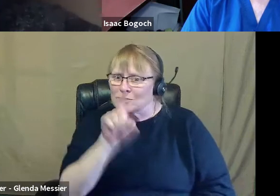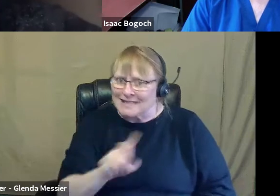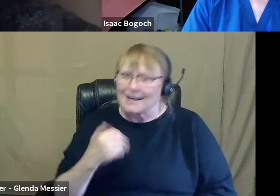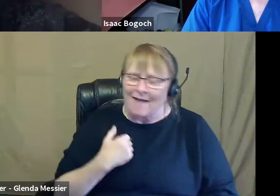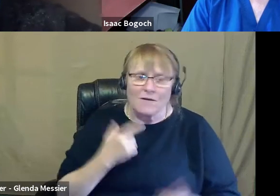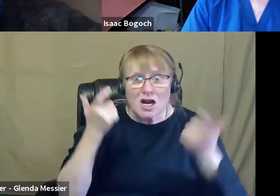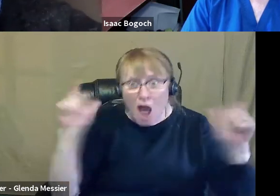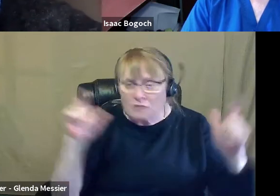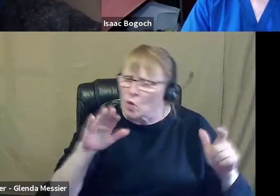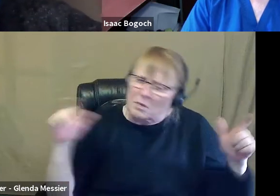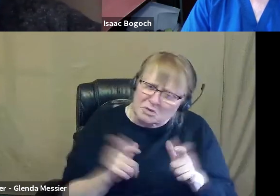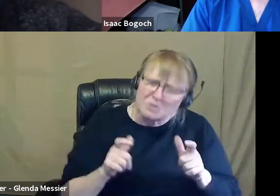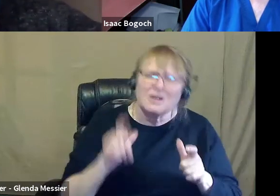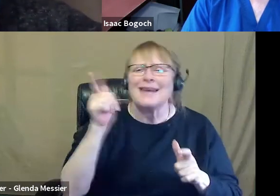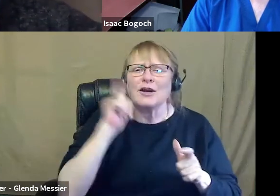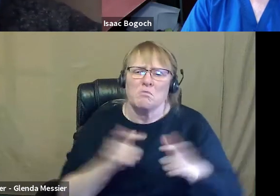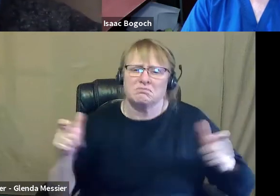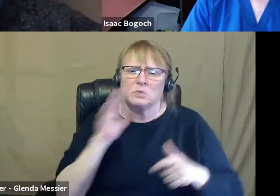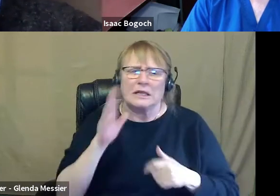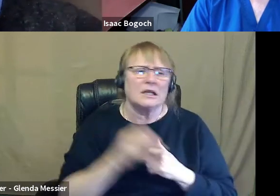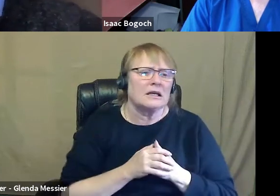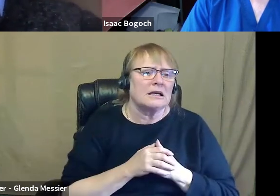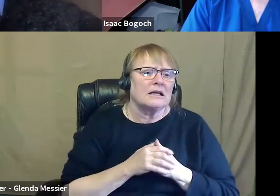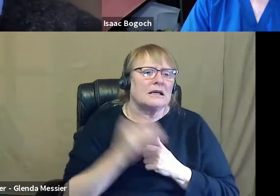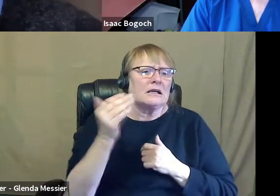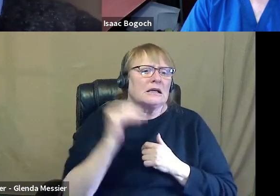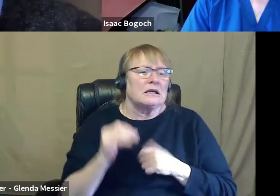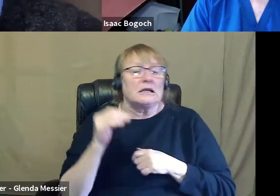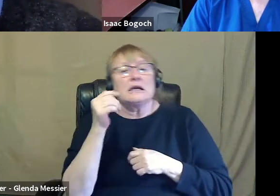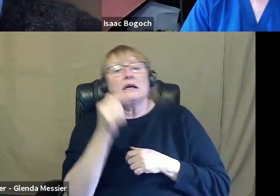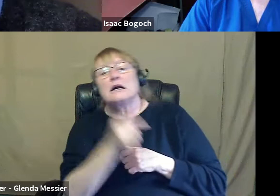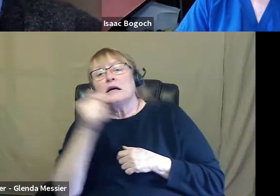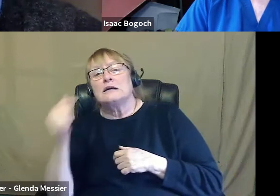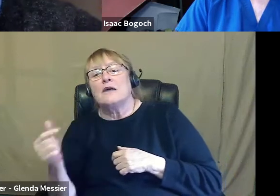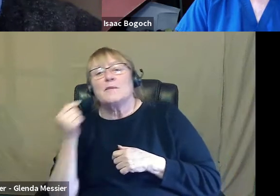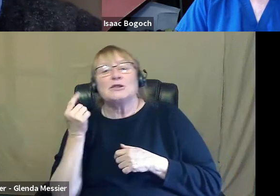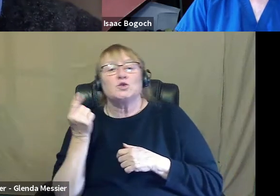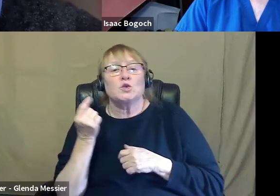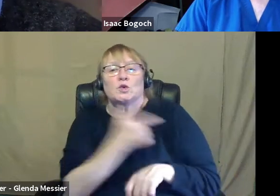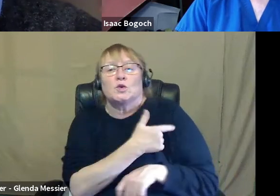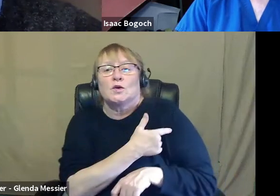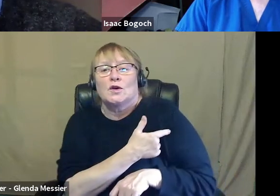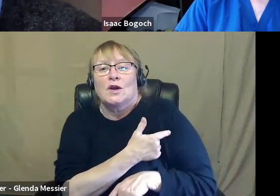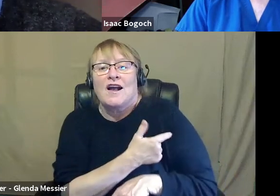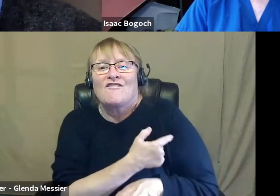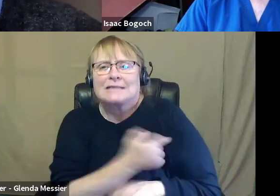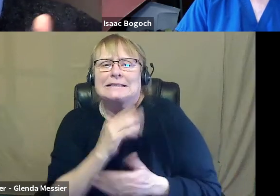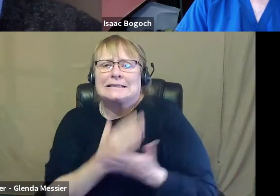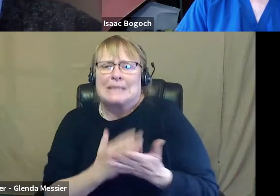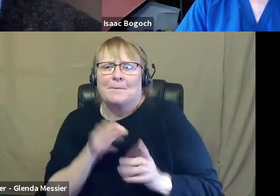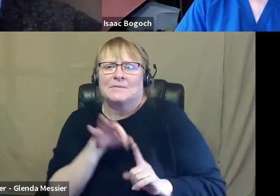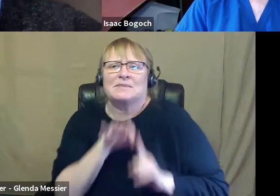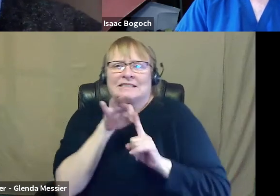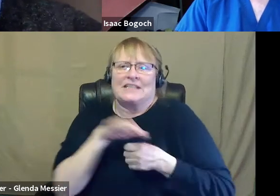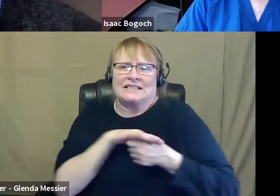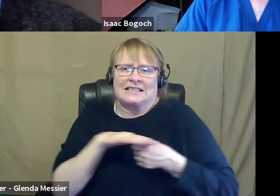but we expect that to expand. The government is also rolling out the vaccine at some sites for people with